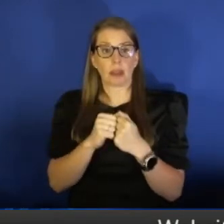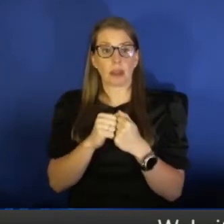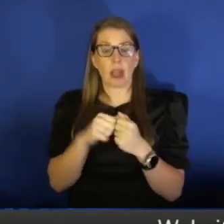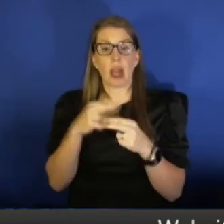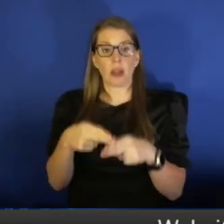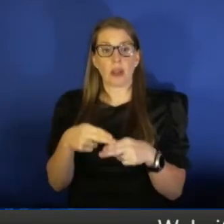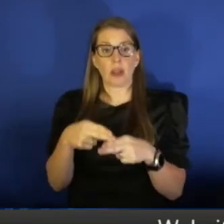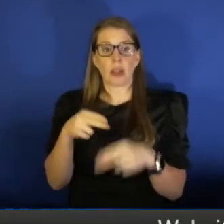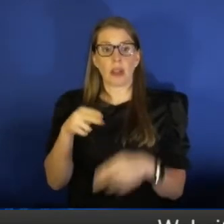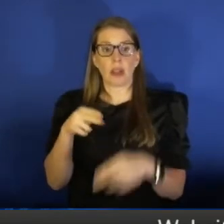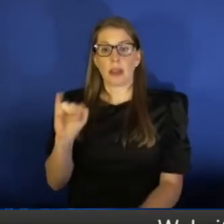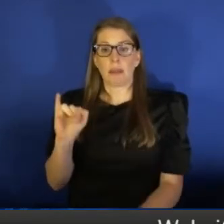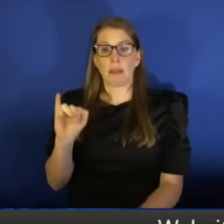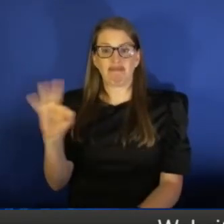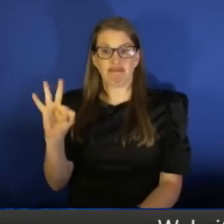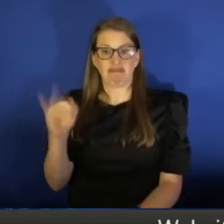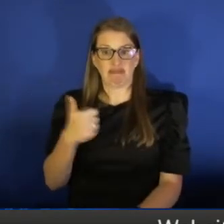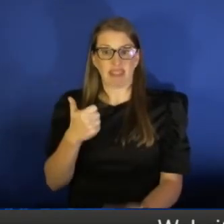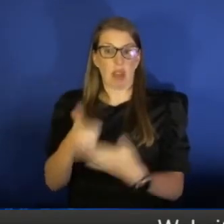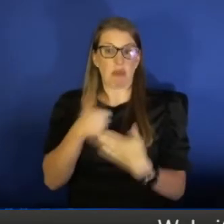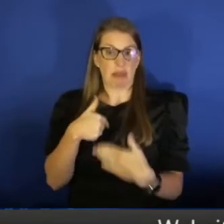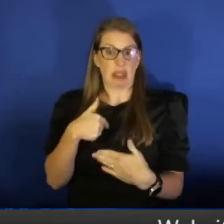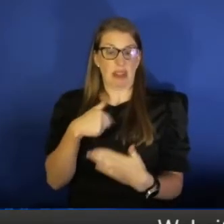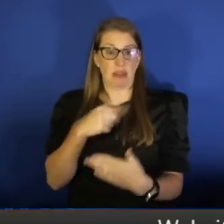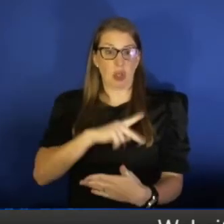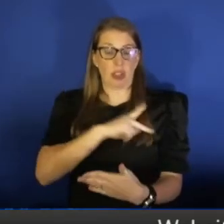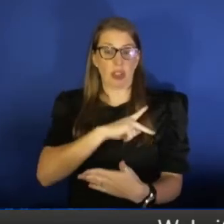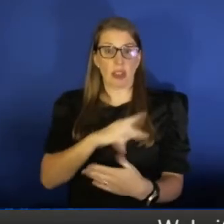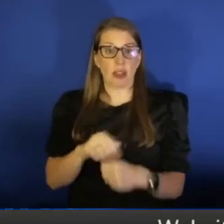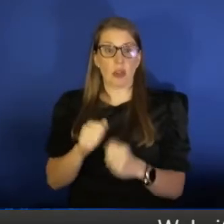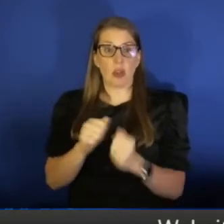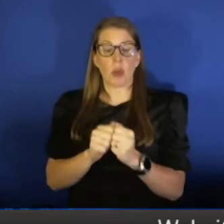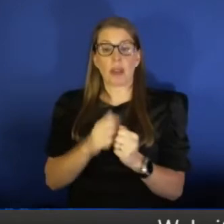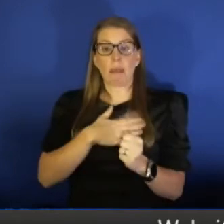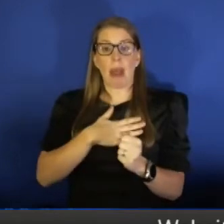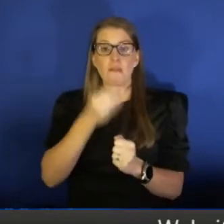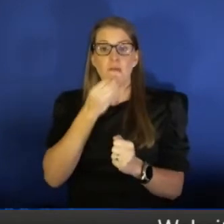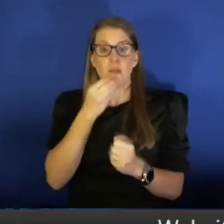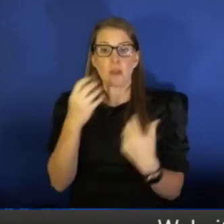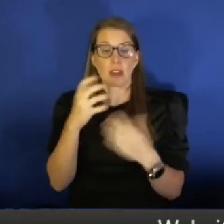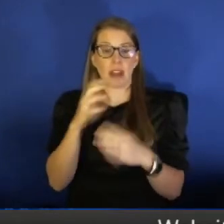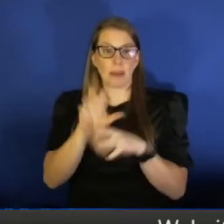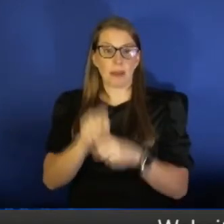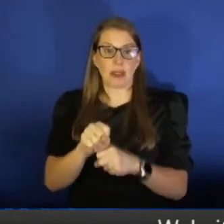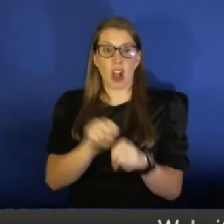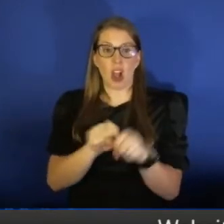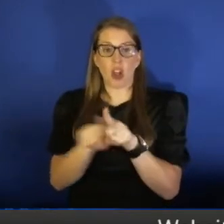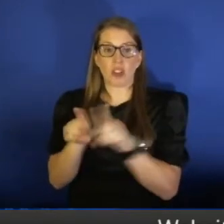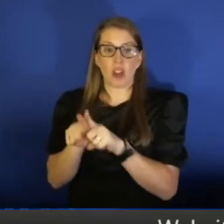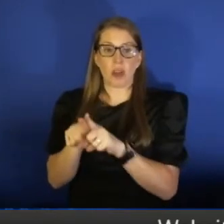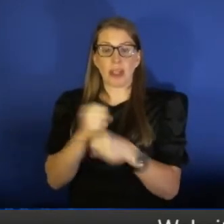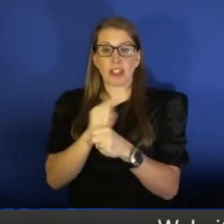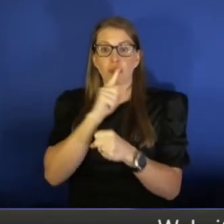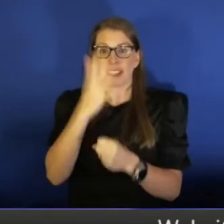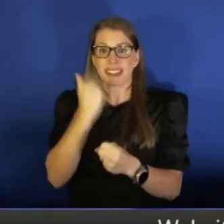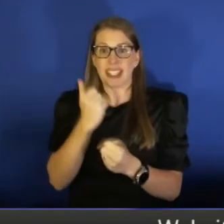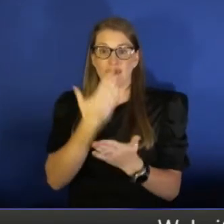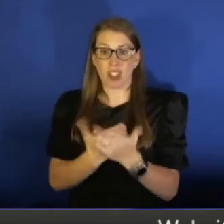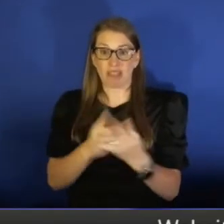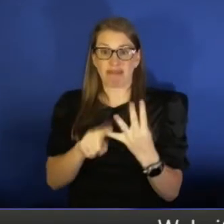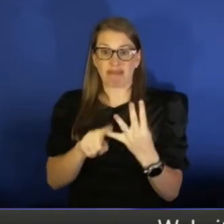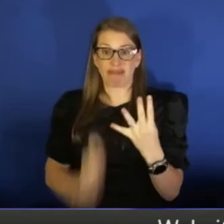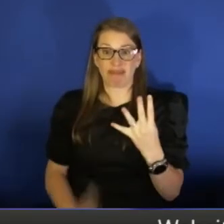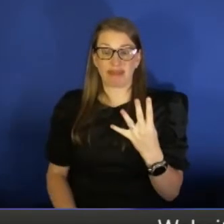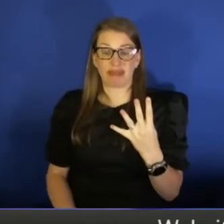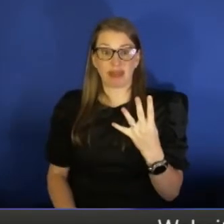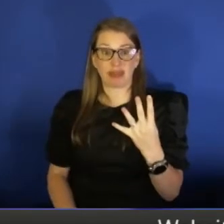kind of helps me personally, my food habits. And then also I make sure to get good sleep. Hard to do.